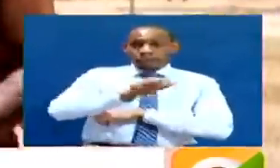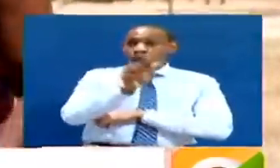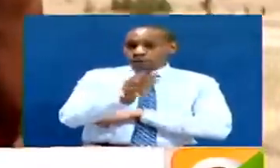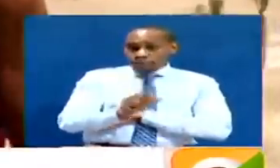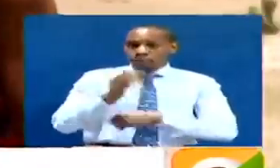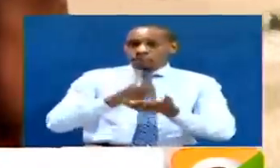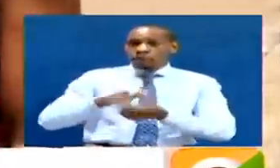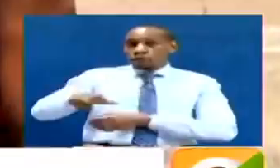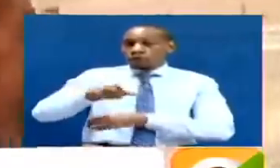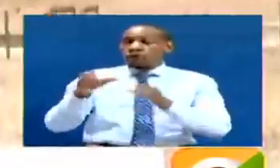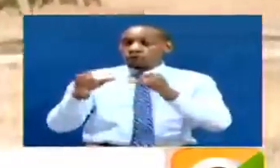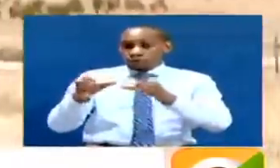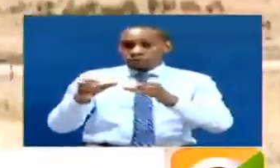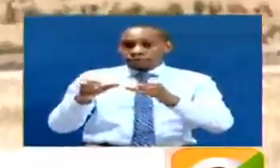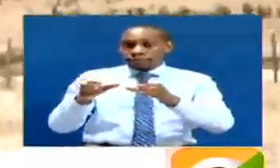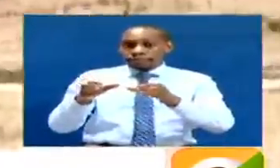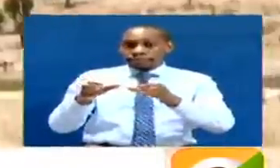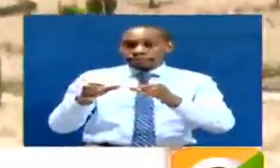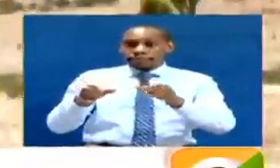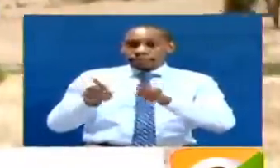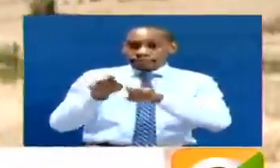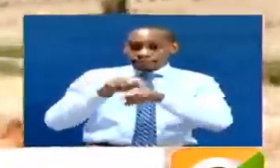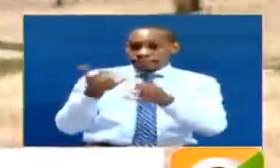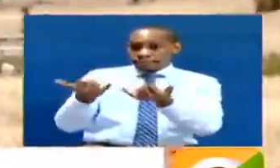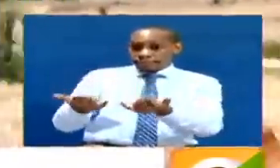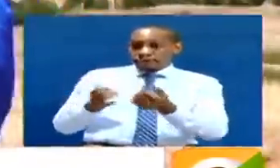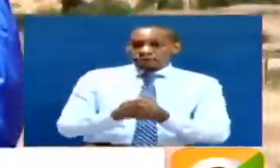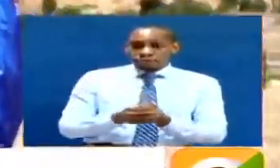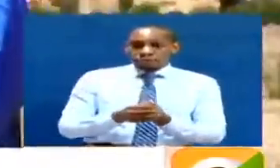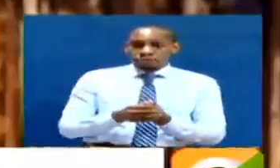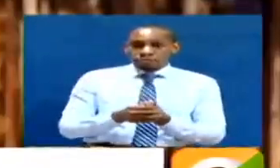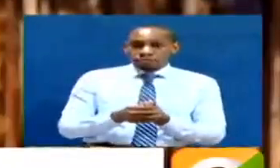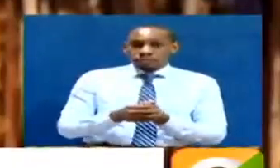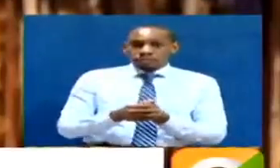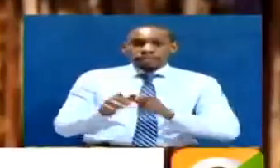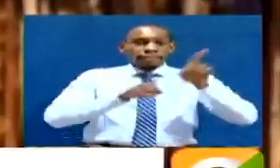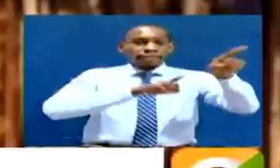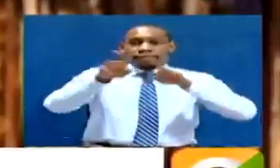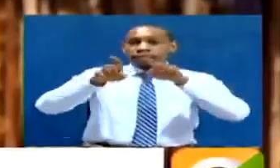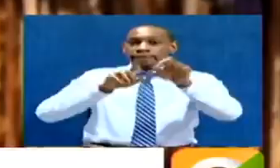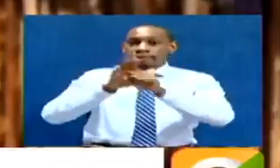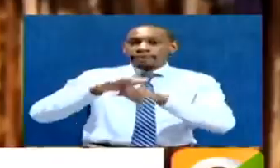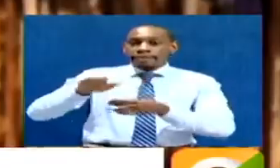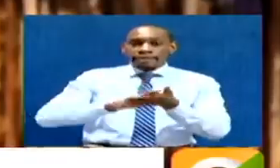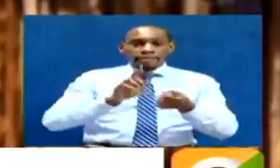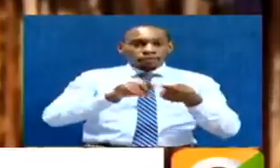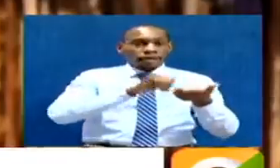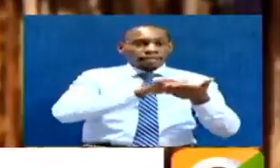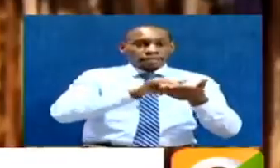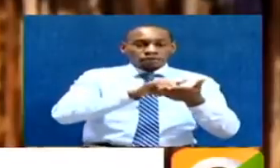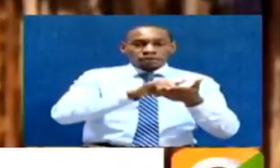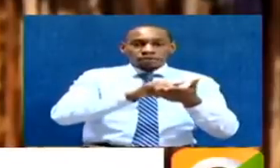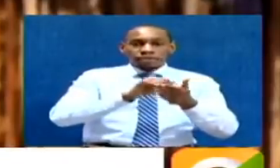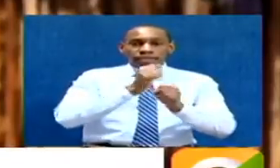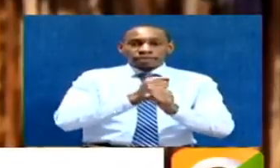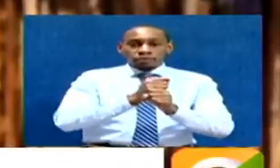person from a local community. And at the moment now, I've been to a lot of trips to New York, doing